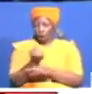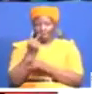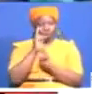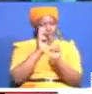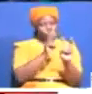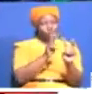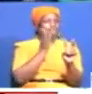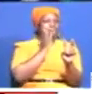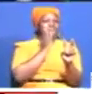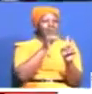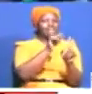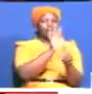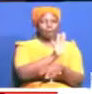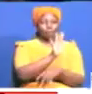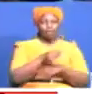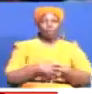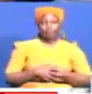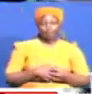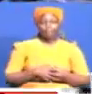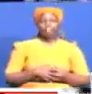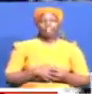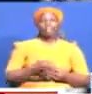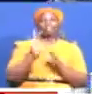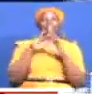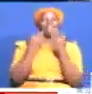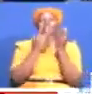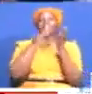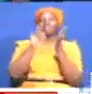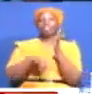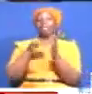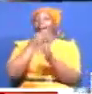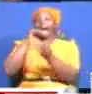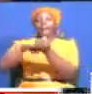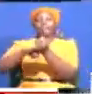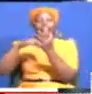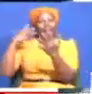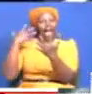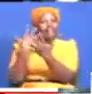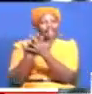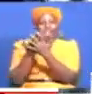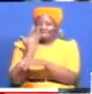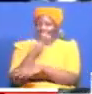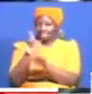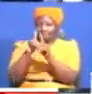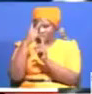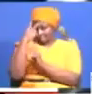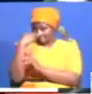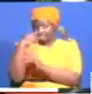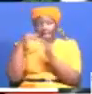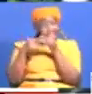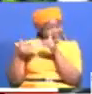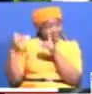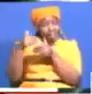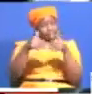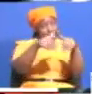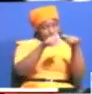at Kiambu Law Court, the family said Waruiru's husband was arrested as a suspect in the murder and that after the burial, his family took custody of